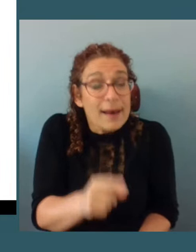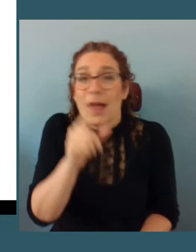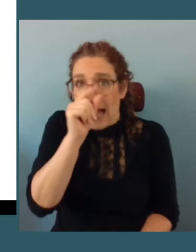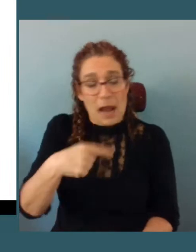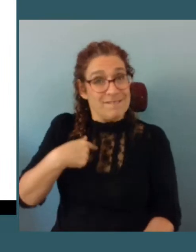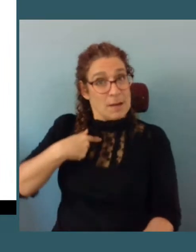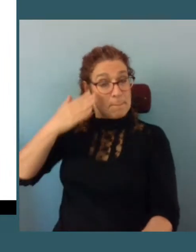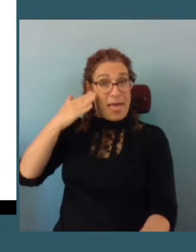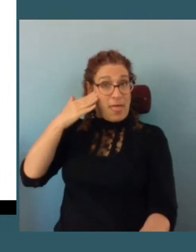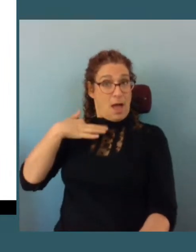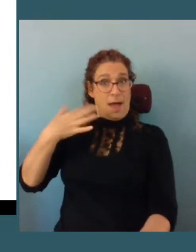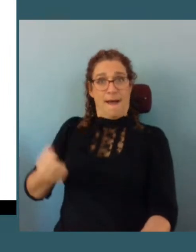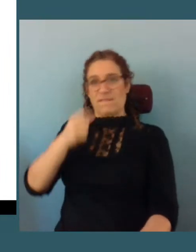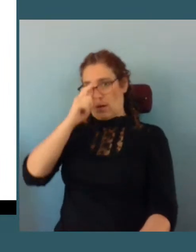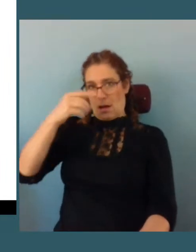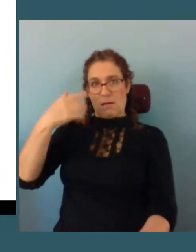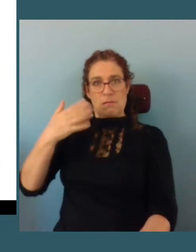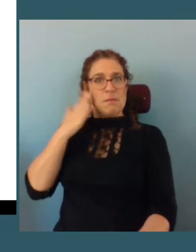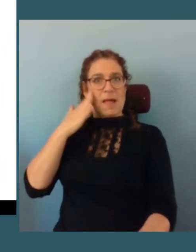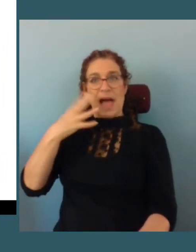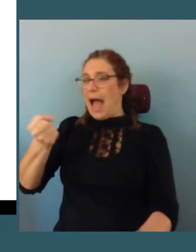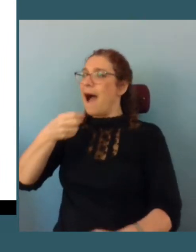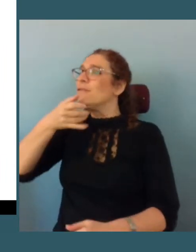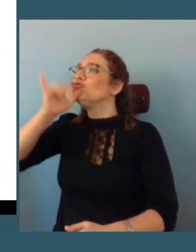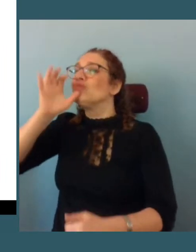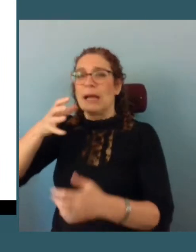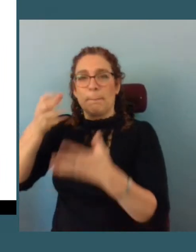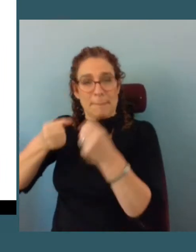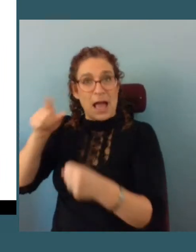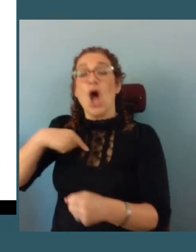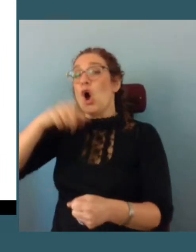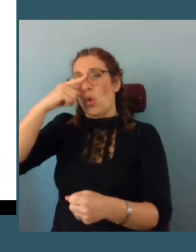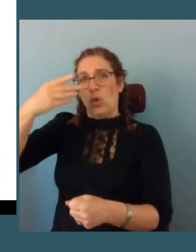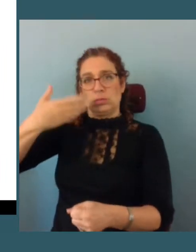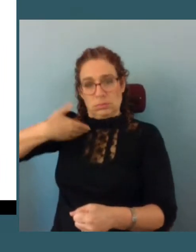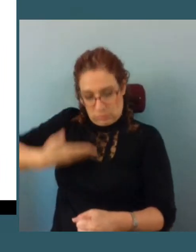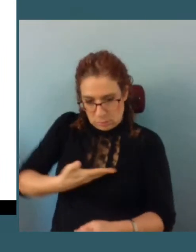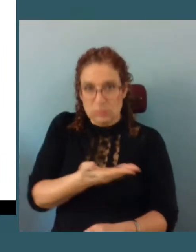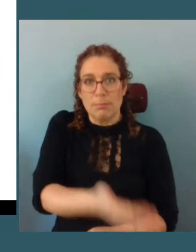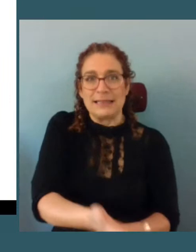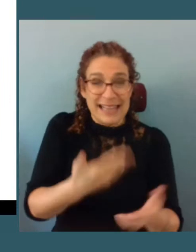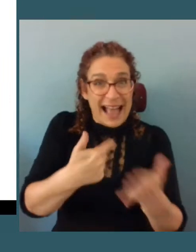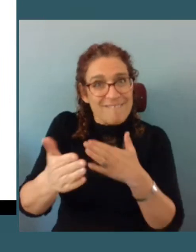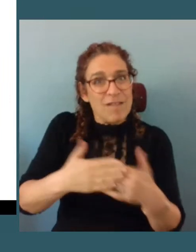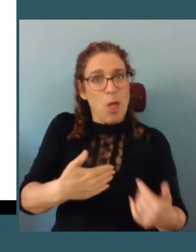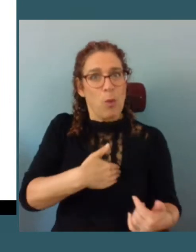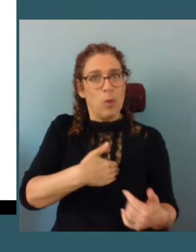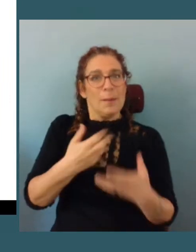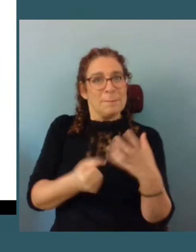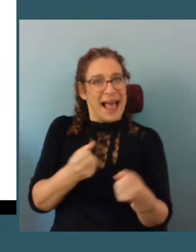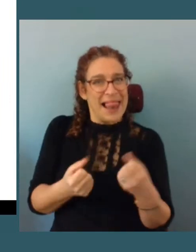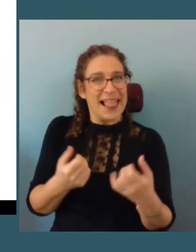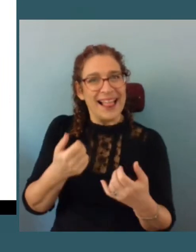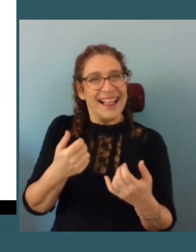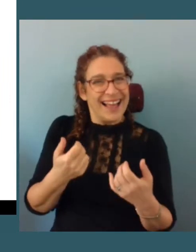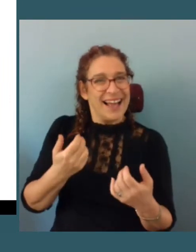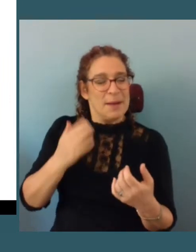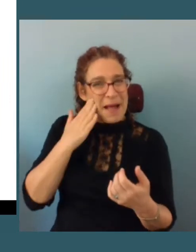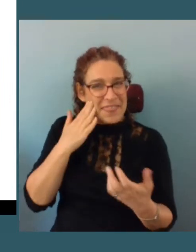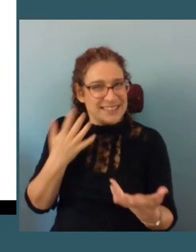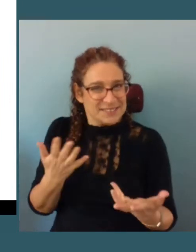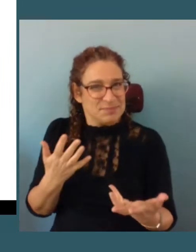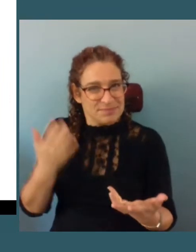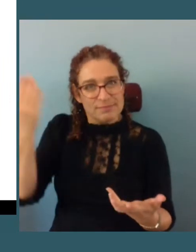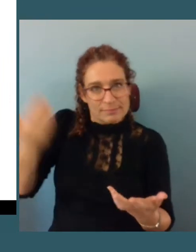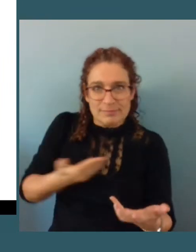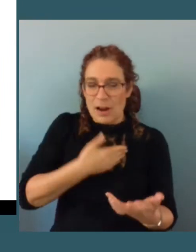milk as sort of like a hypoallergenic formula, but it certainly is possible, and we certainly do see it. So just a bit more history. It's a